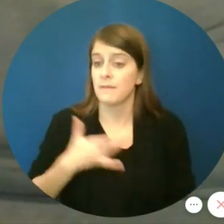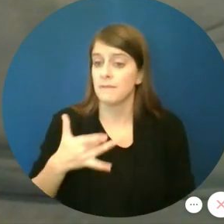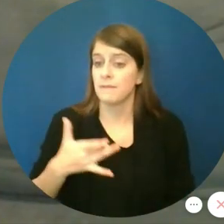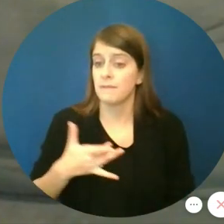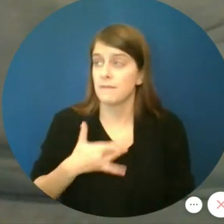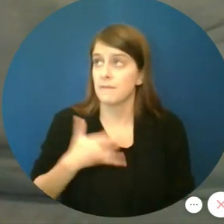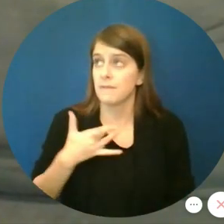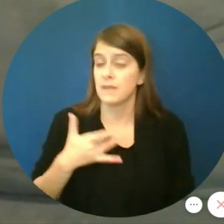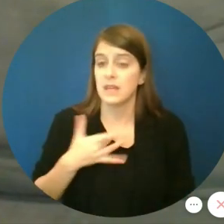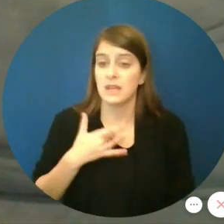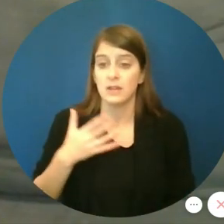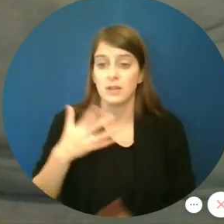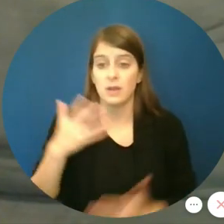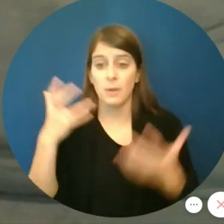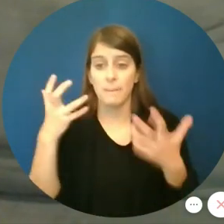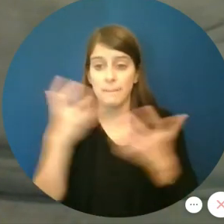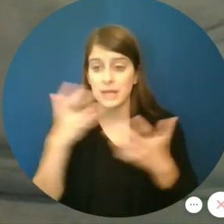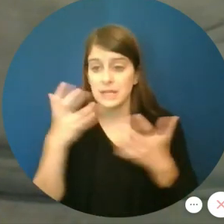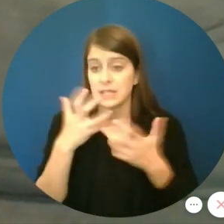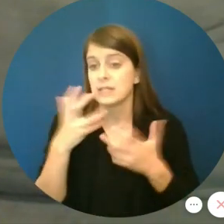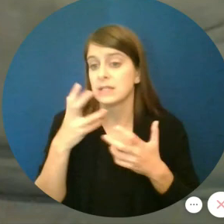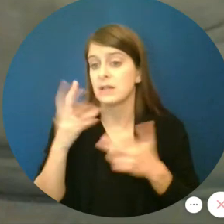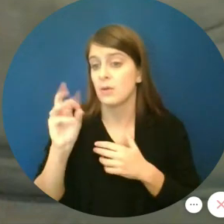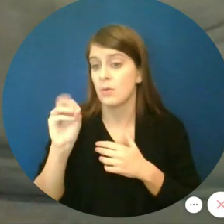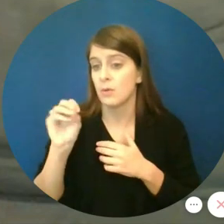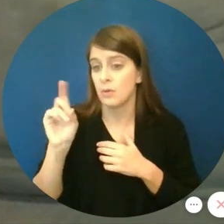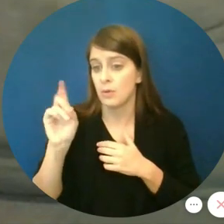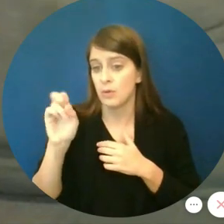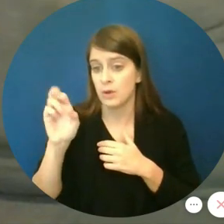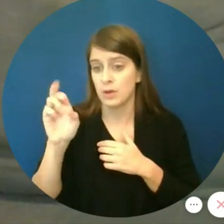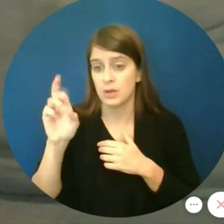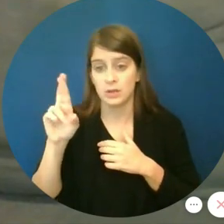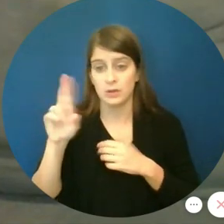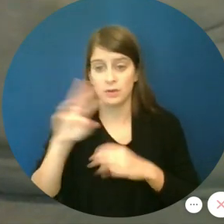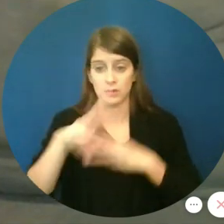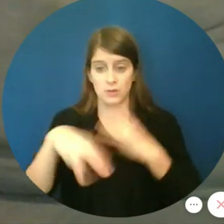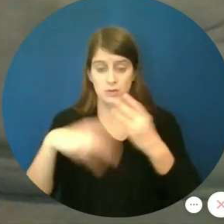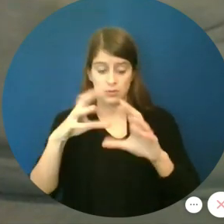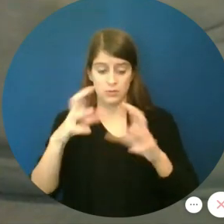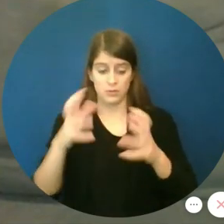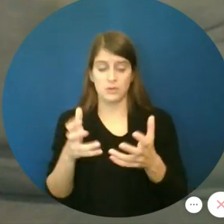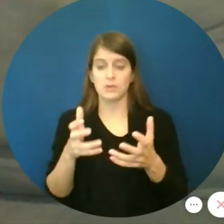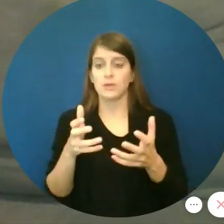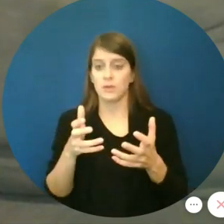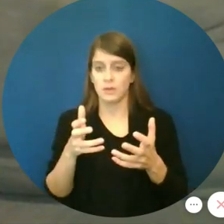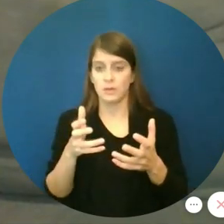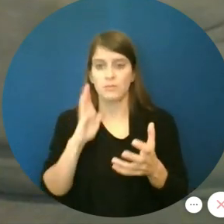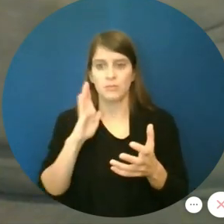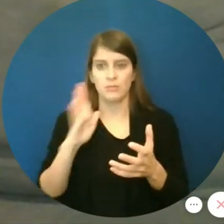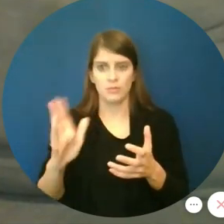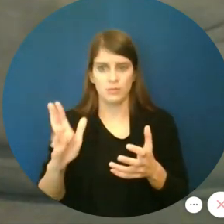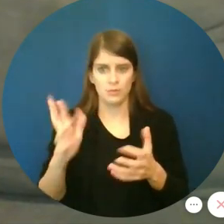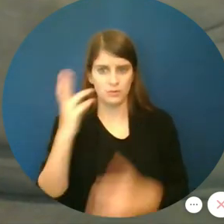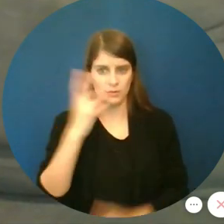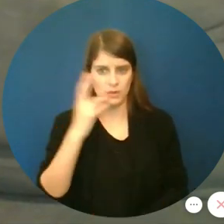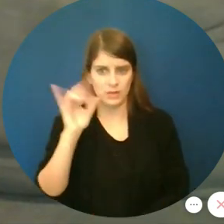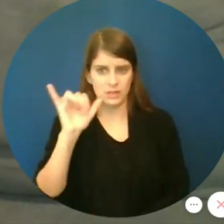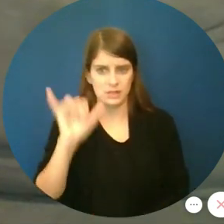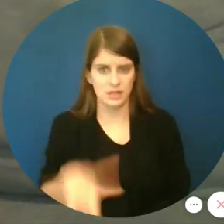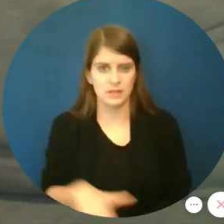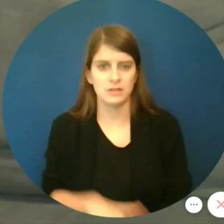minute confines the majesty and beauty which match the vast wonder of the world outside of